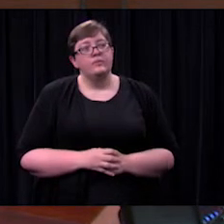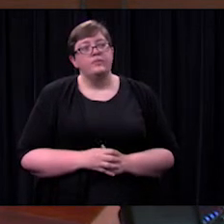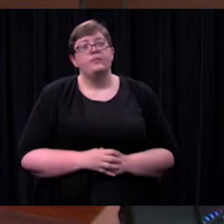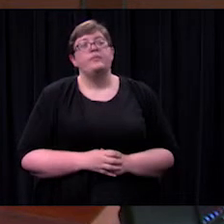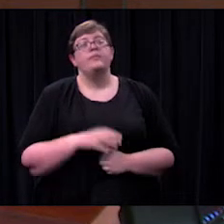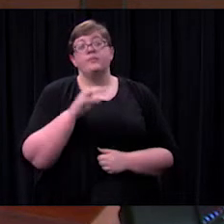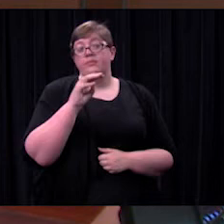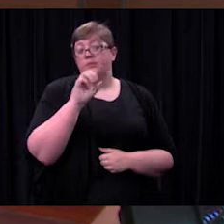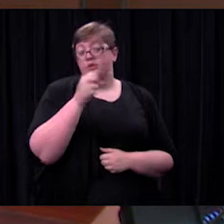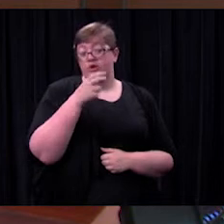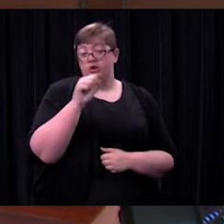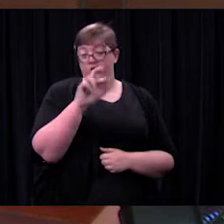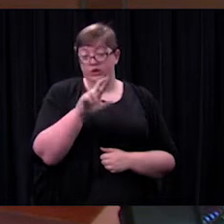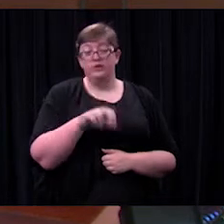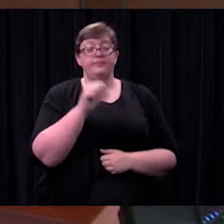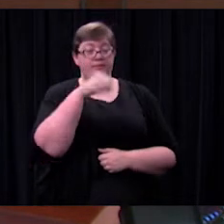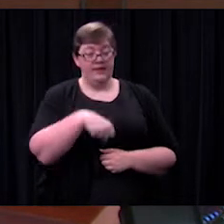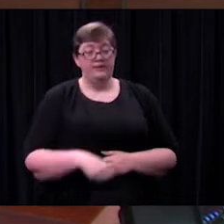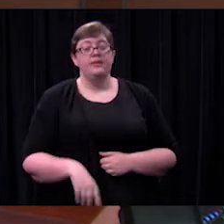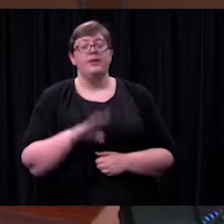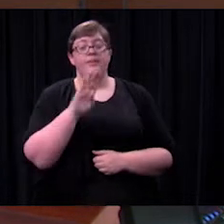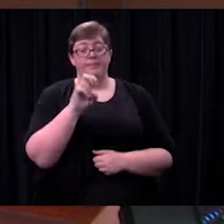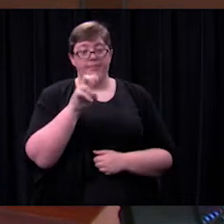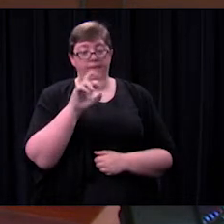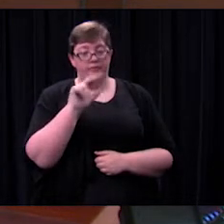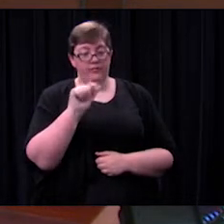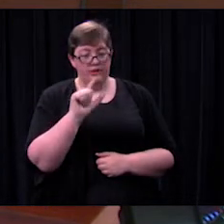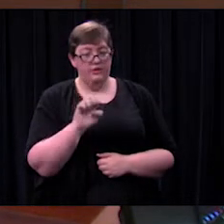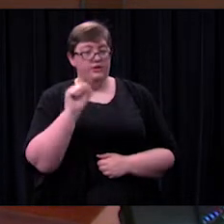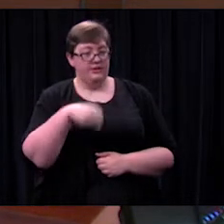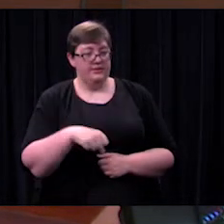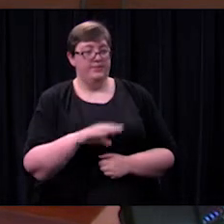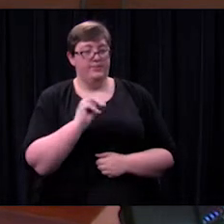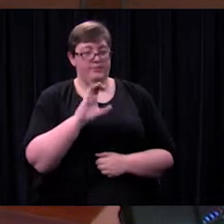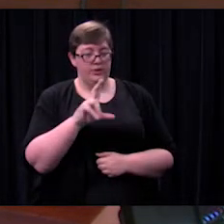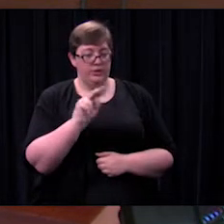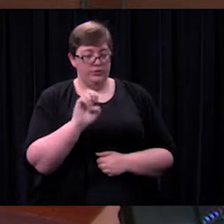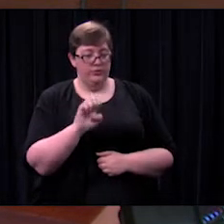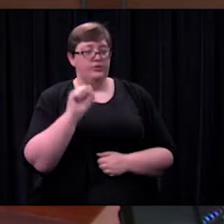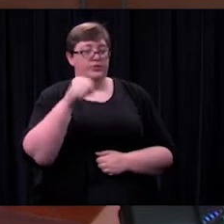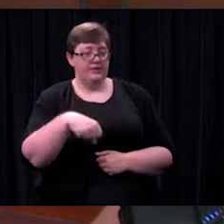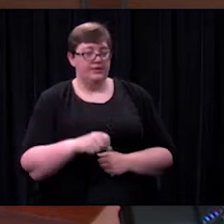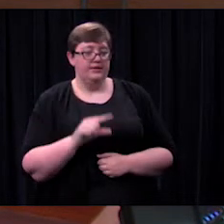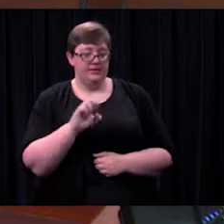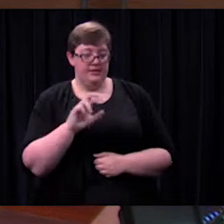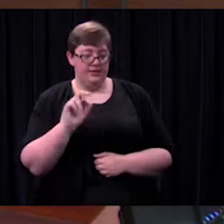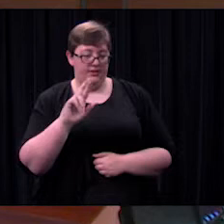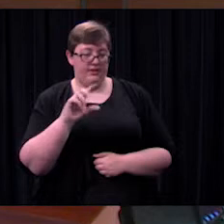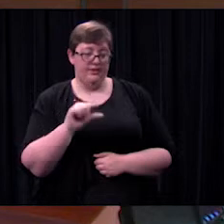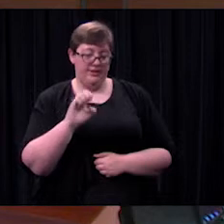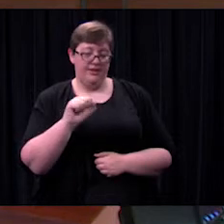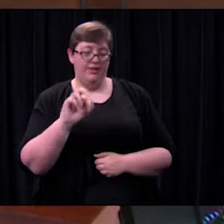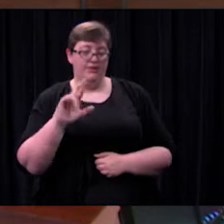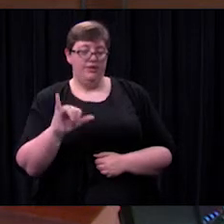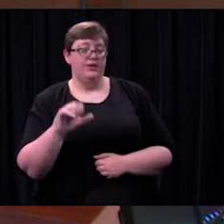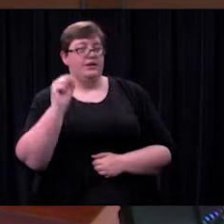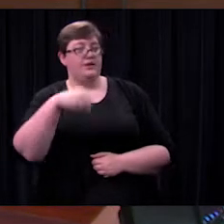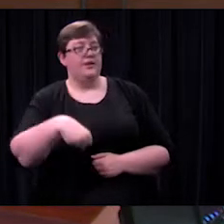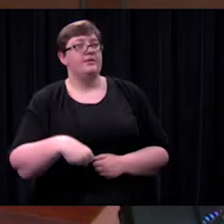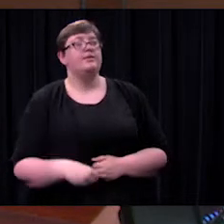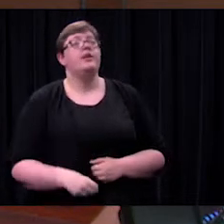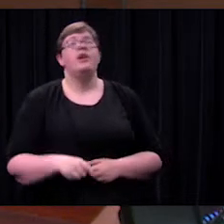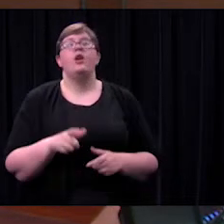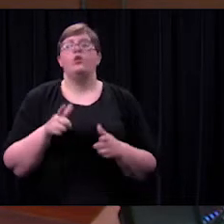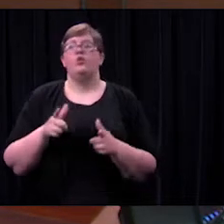Mr. Shear? Yes. Mr. Beveridge? Yes. Mr. McCune? Yes. Mr. Gary? Yes. And just a quick note, we all have to